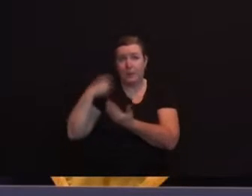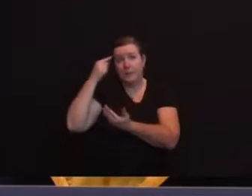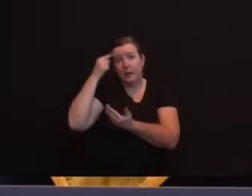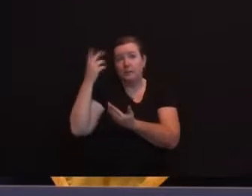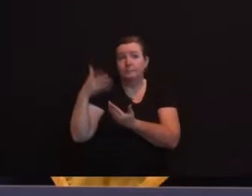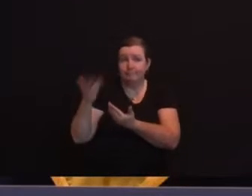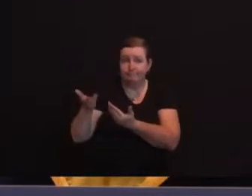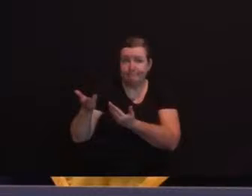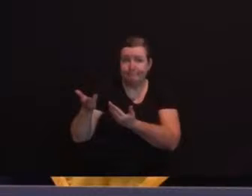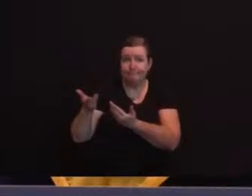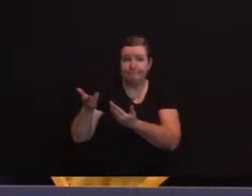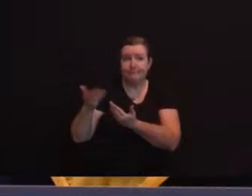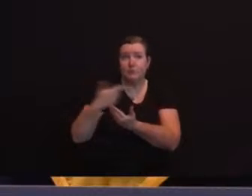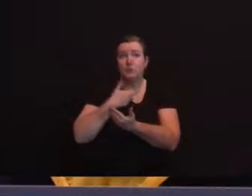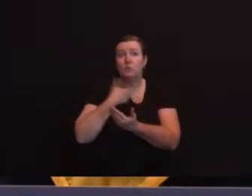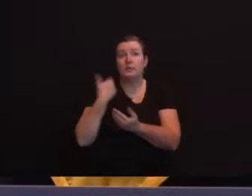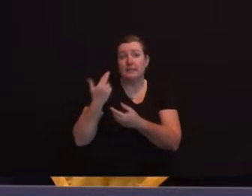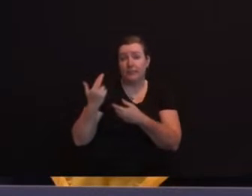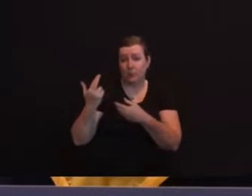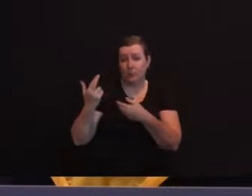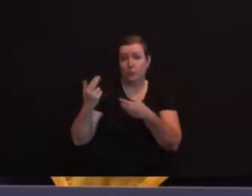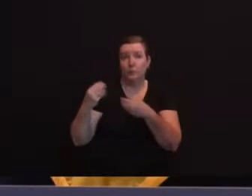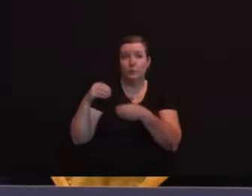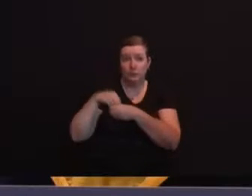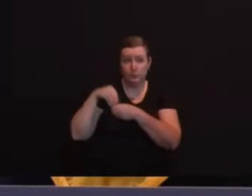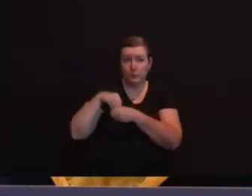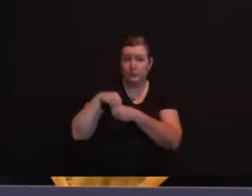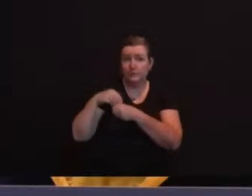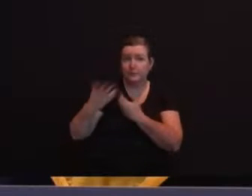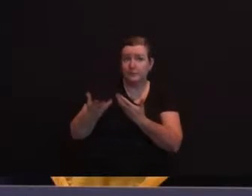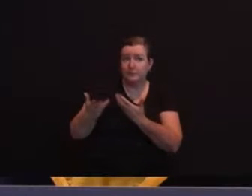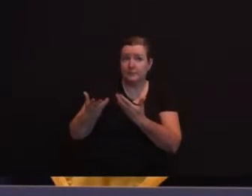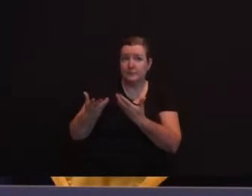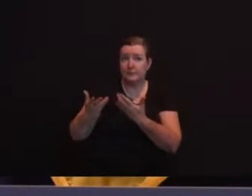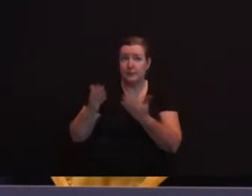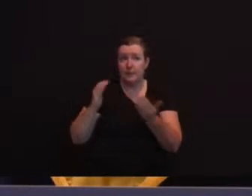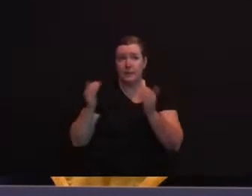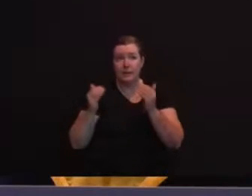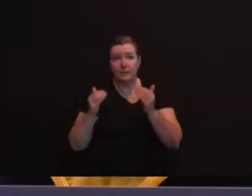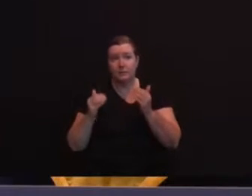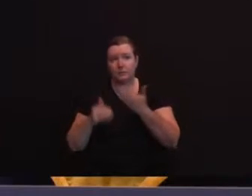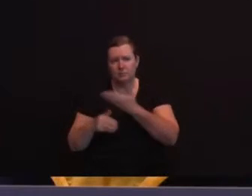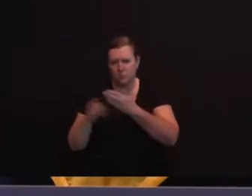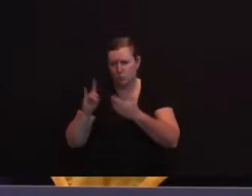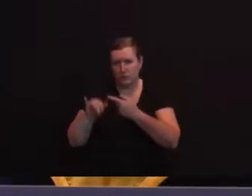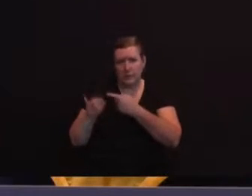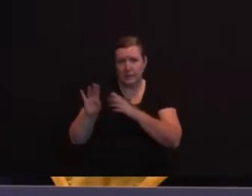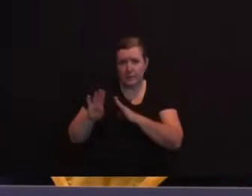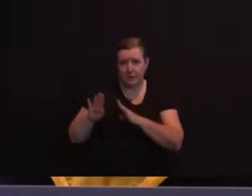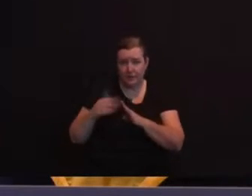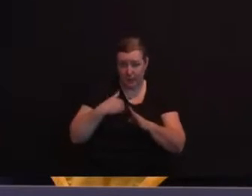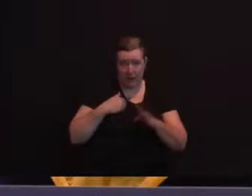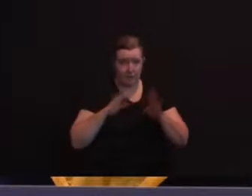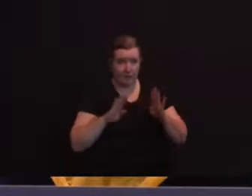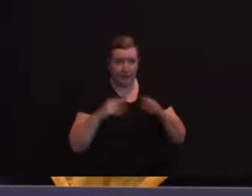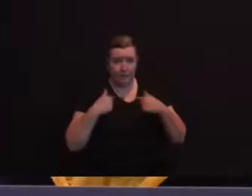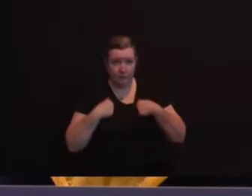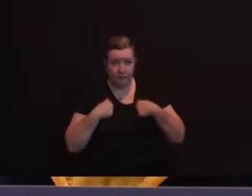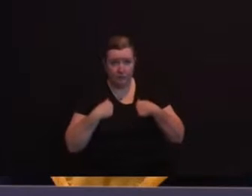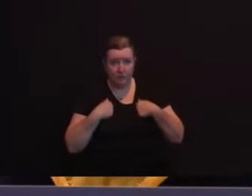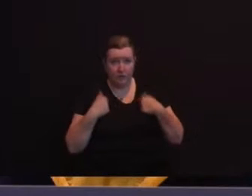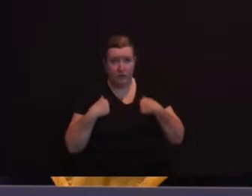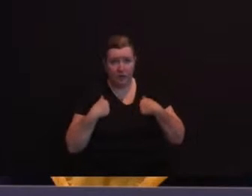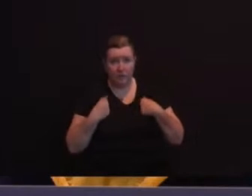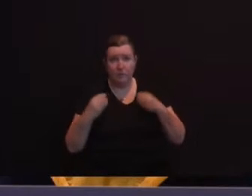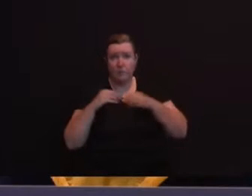you compare Judy's behavior to my behavior, and I had more indoor stuff in my past